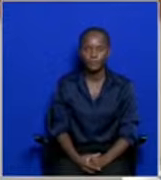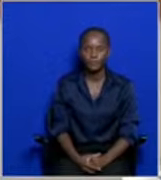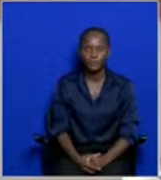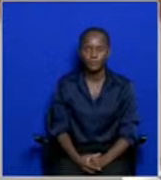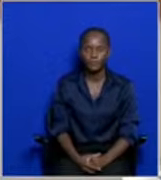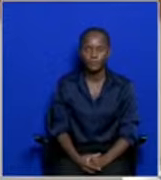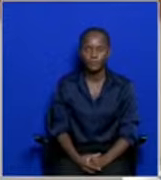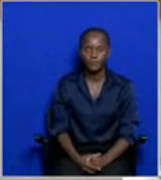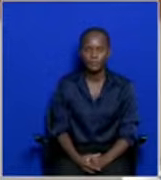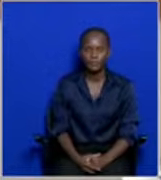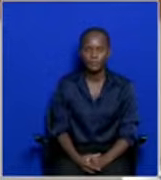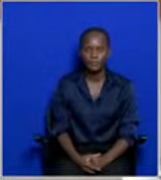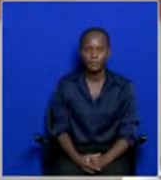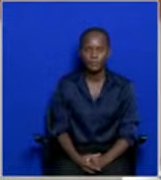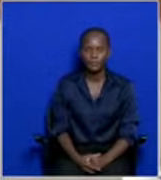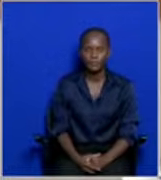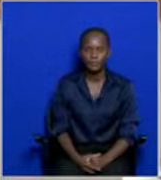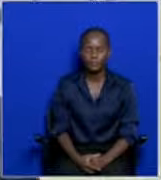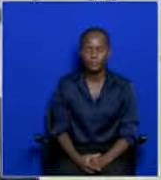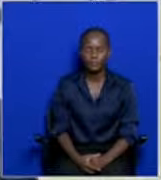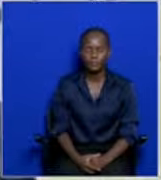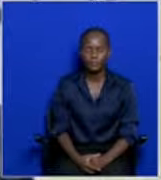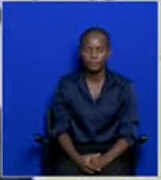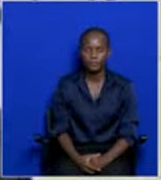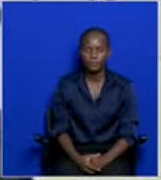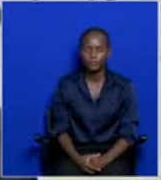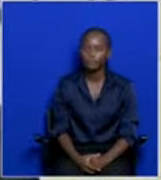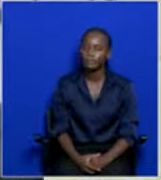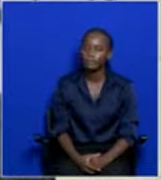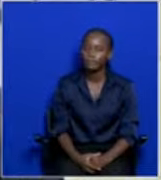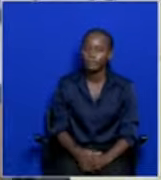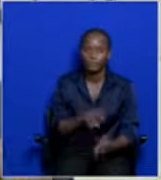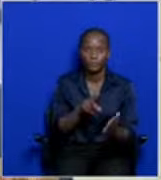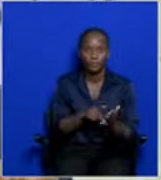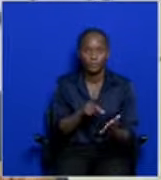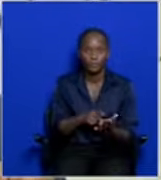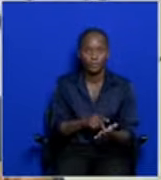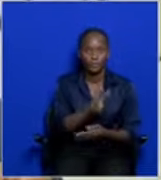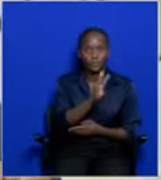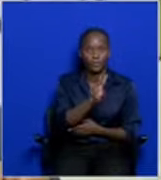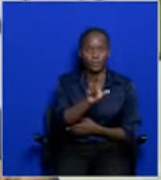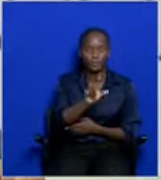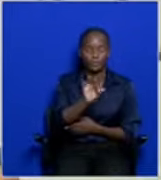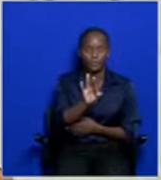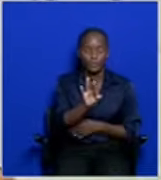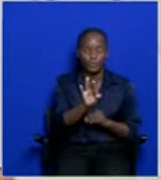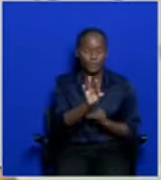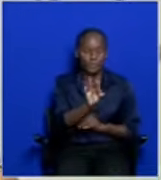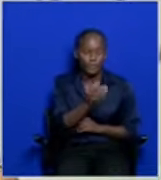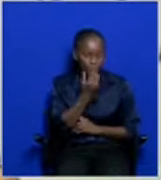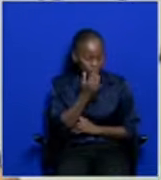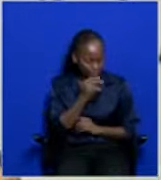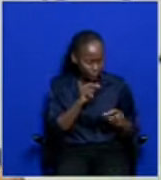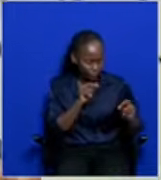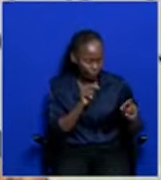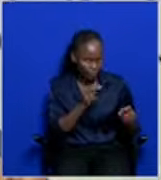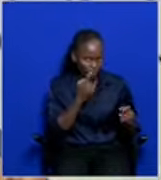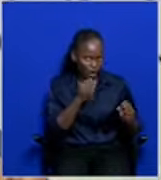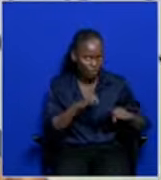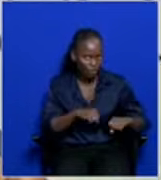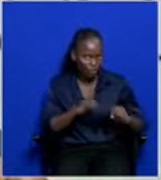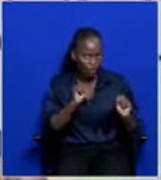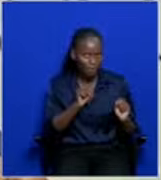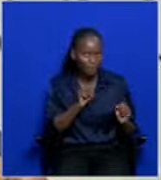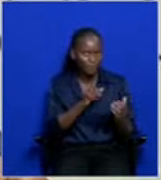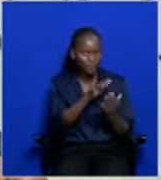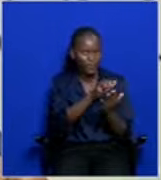Now, at 273, if you can confirm, this is the warning statement of